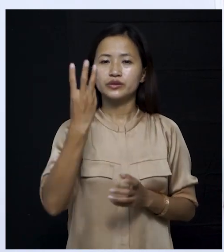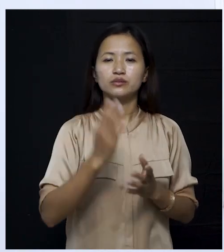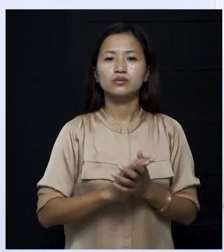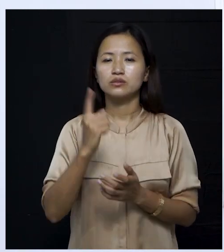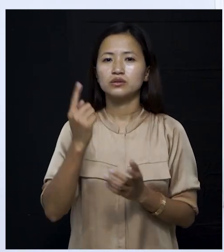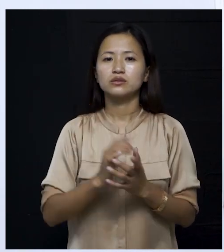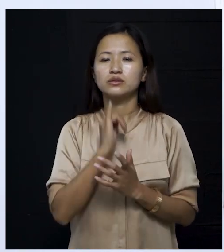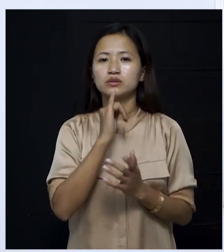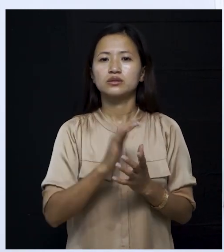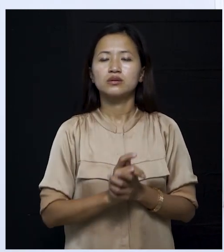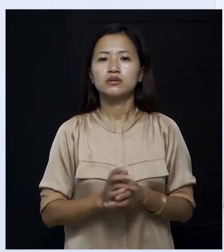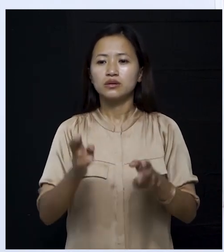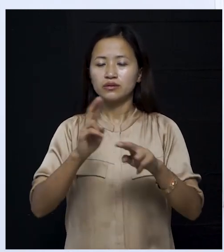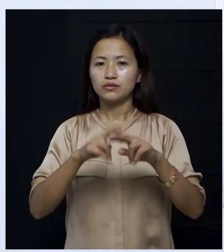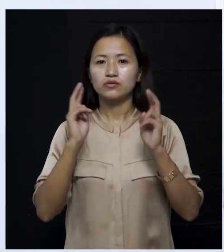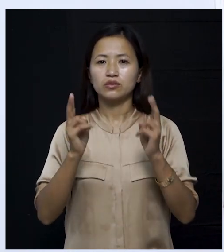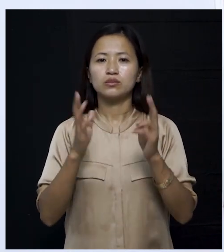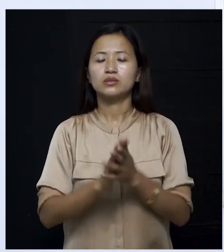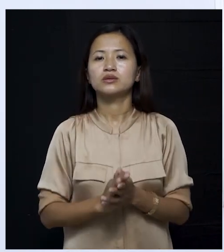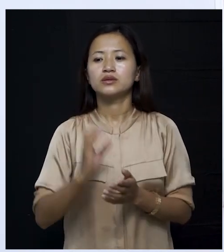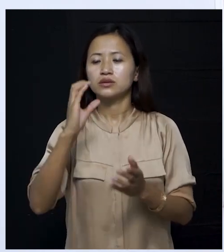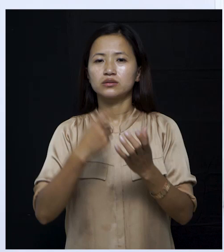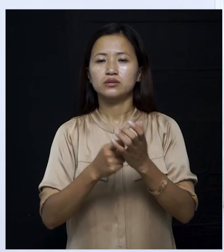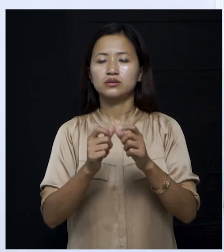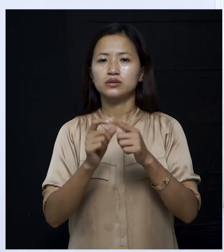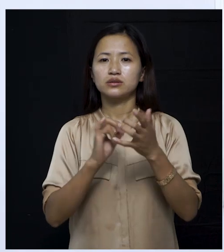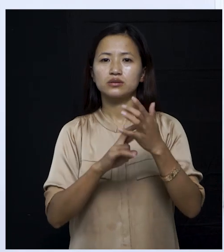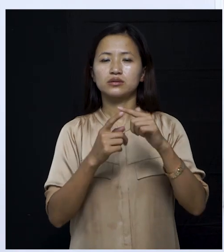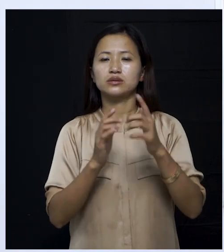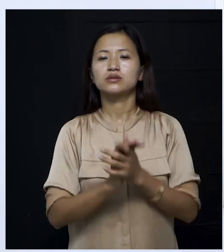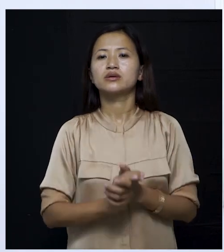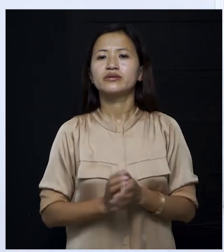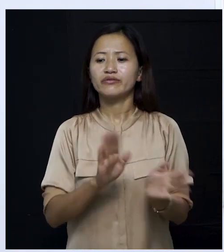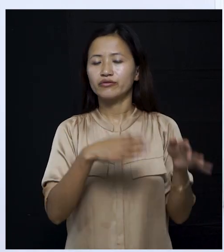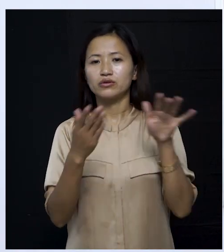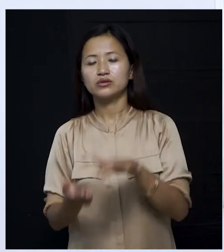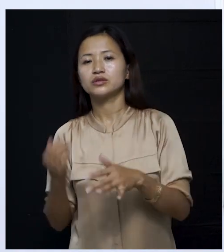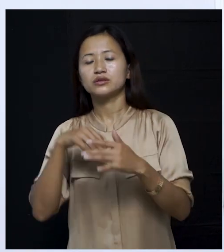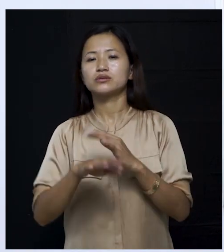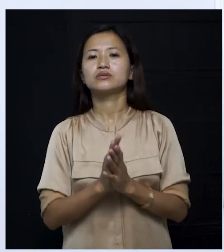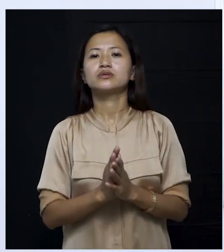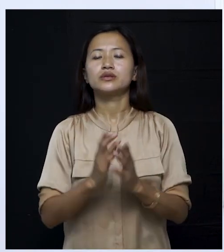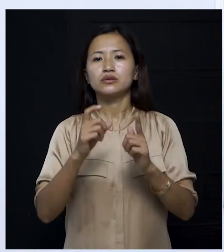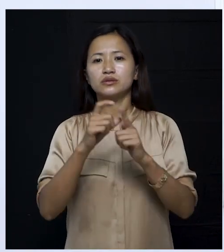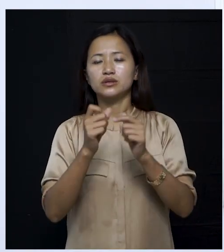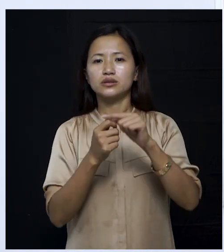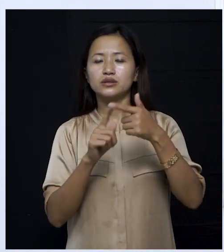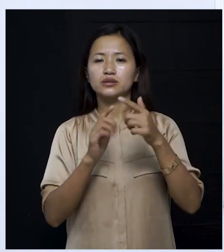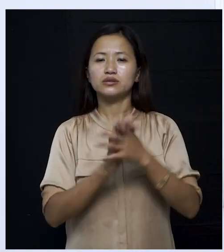is formal credit save the borrowers from falling into debt trap.